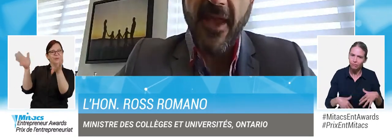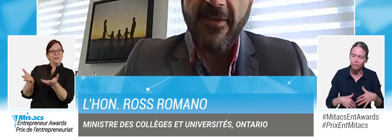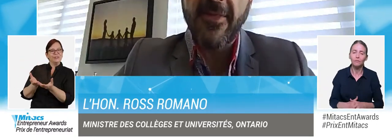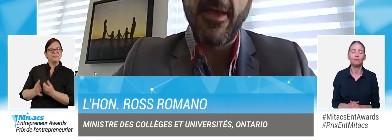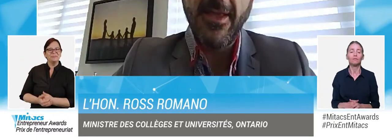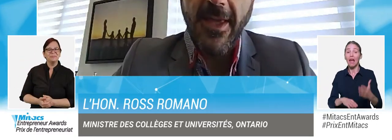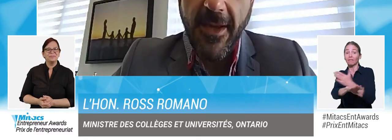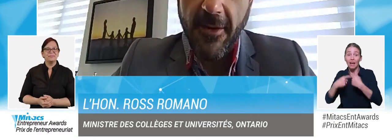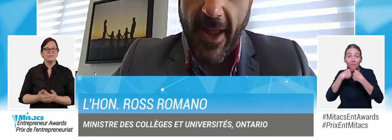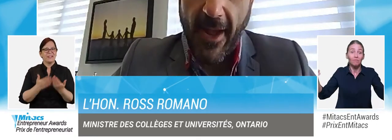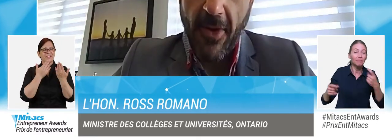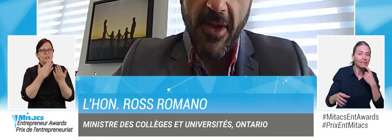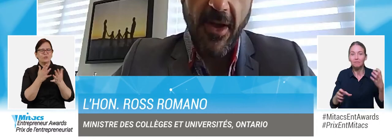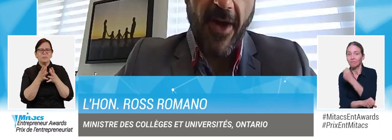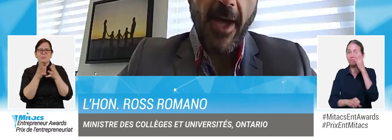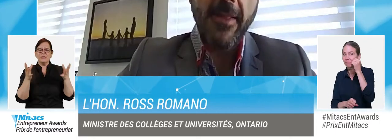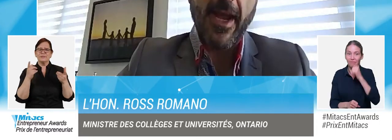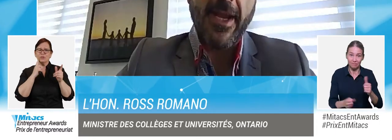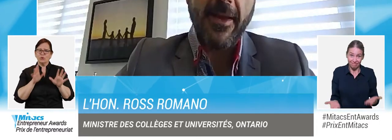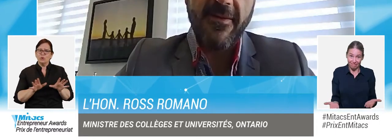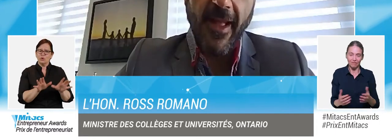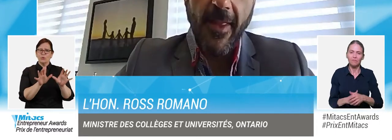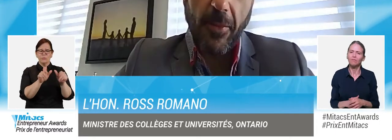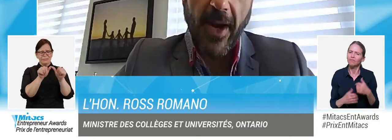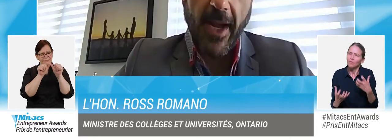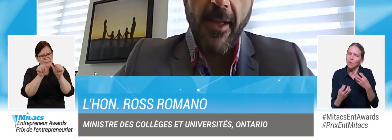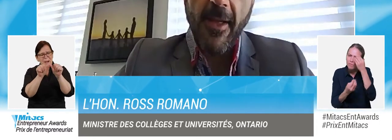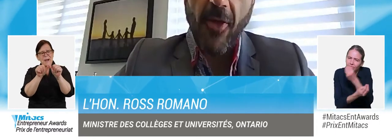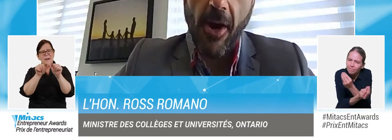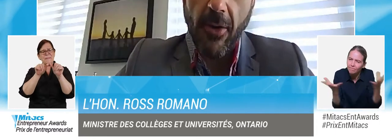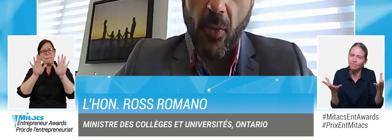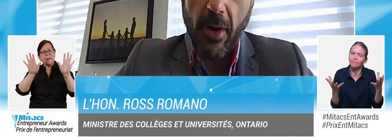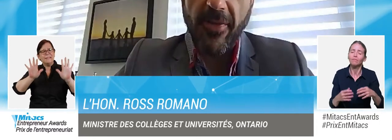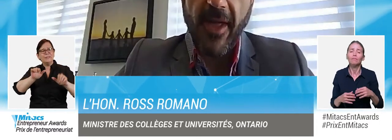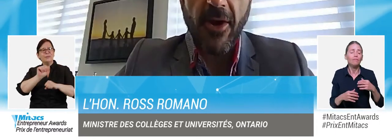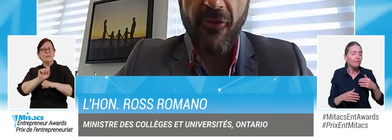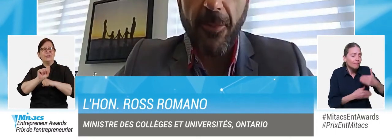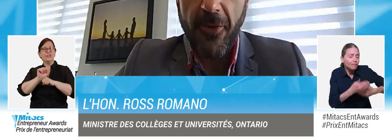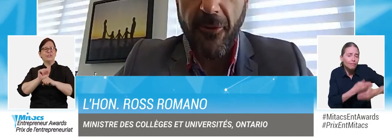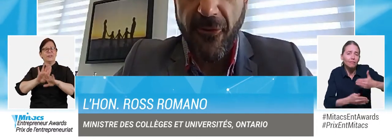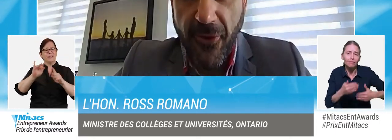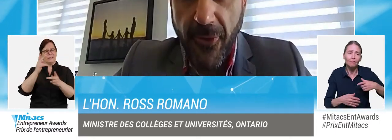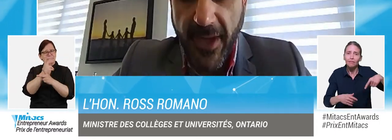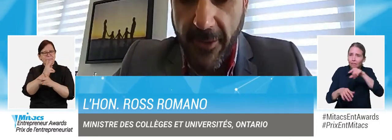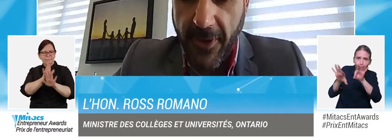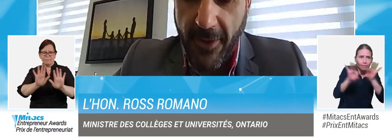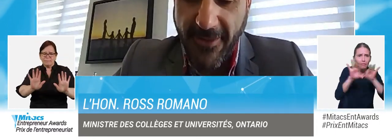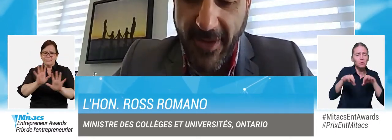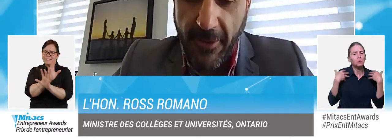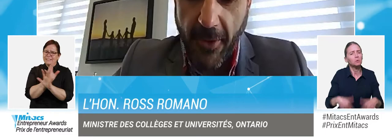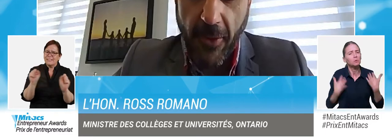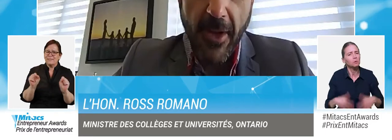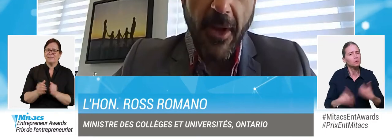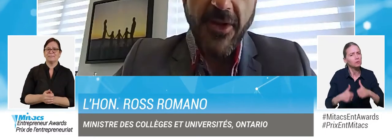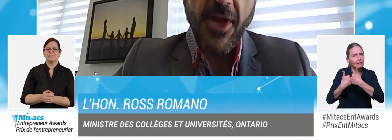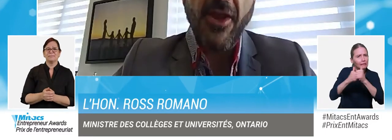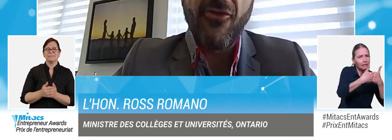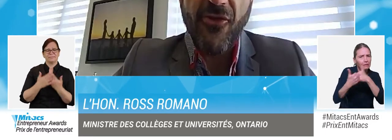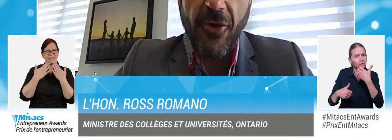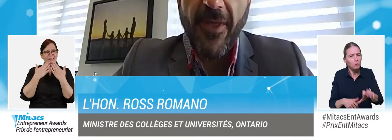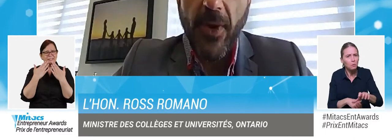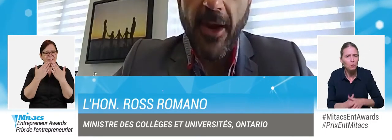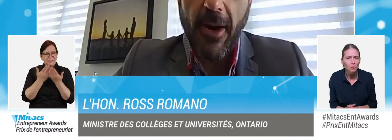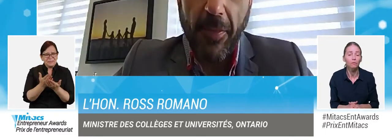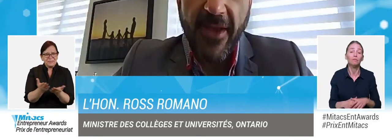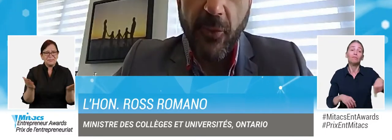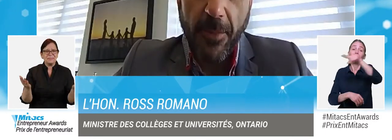its sixth year now of highlighting and celebrating the hard work that entrepreneurs do here in Ontario to